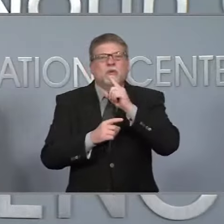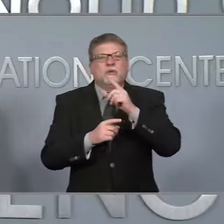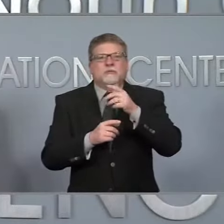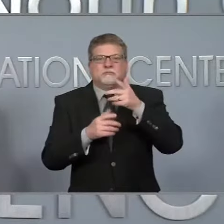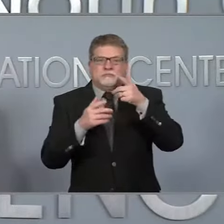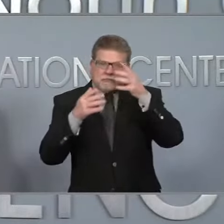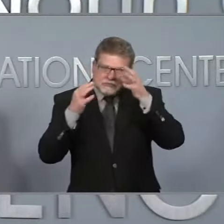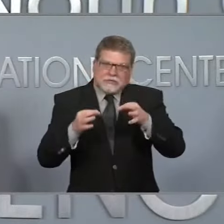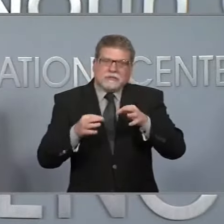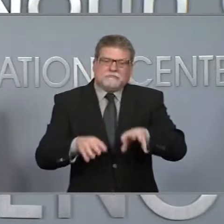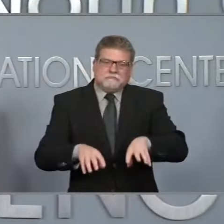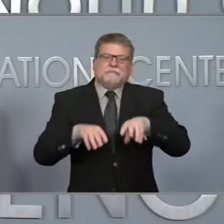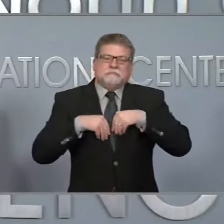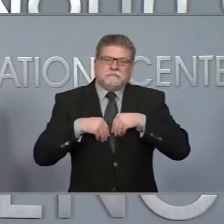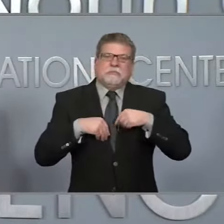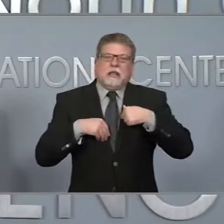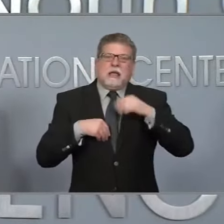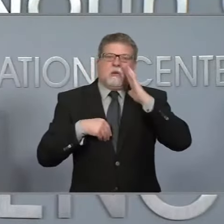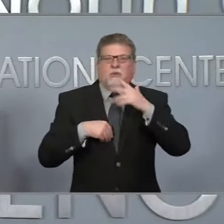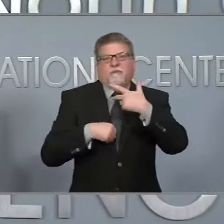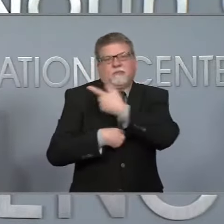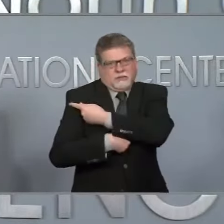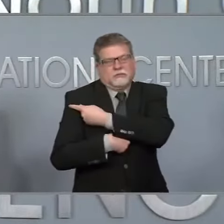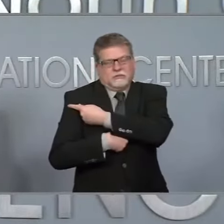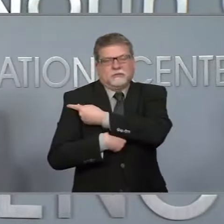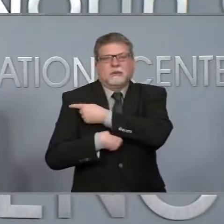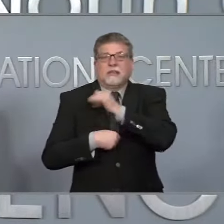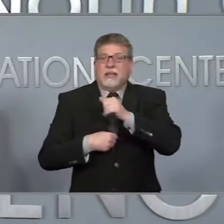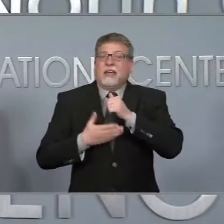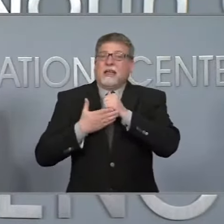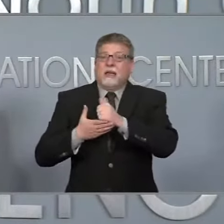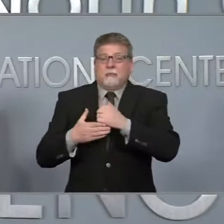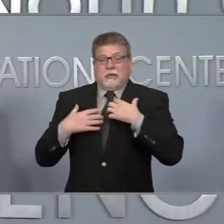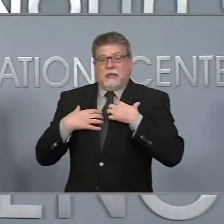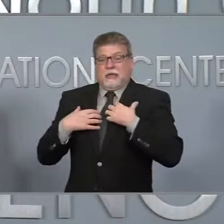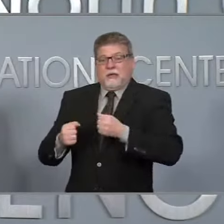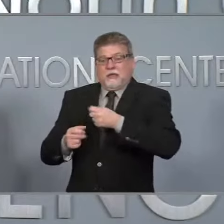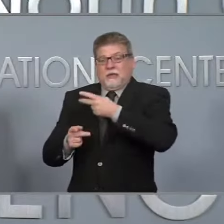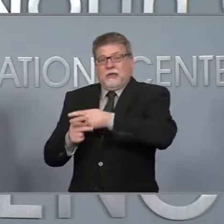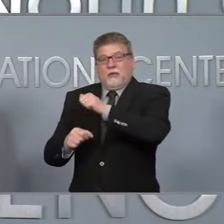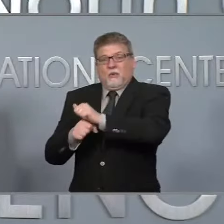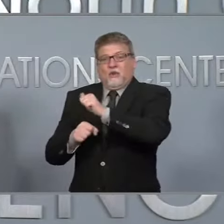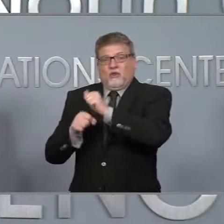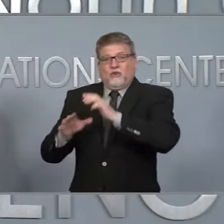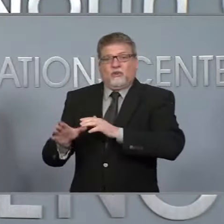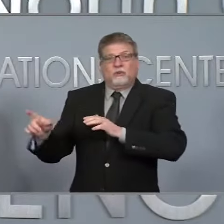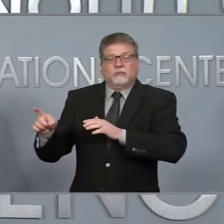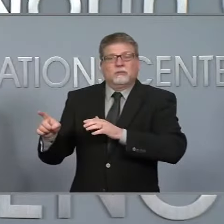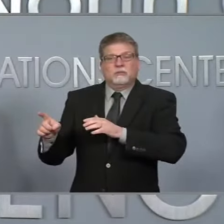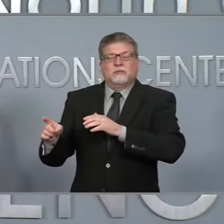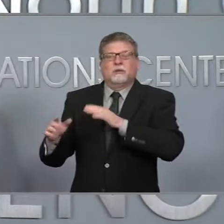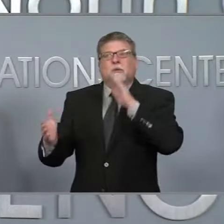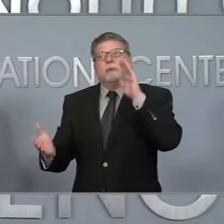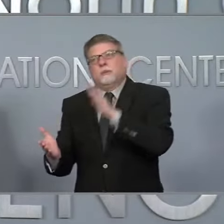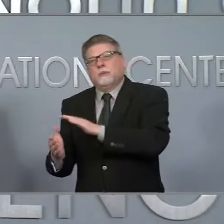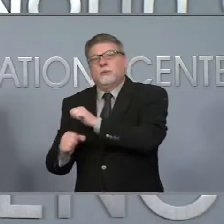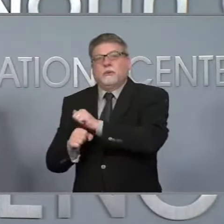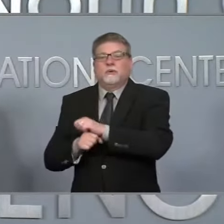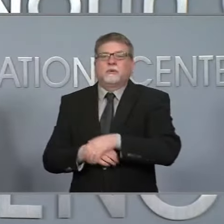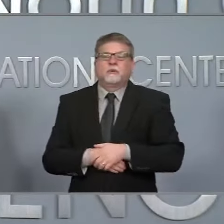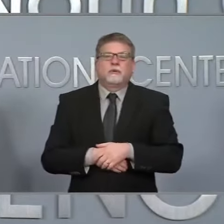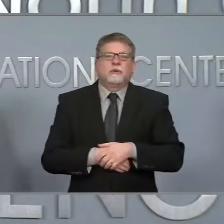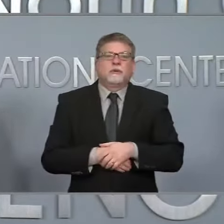help protect those healthcare workers as well. In our facilities, as you know, we've seen a skyrocketing increase